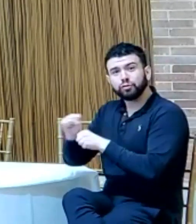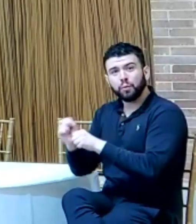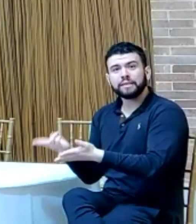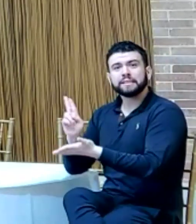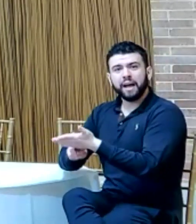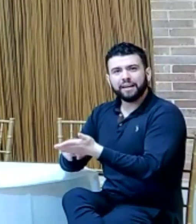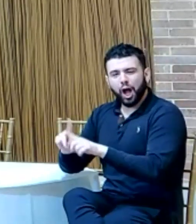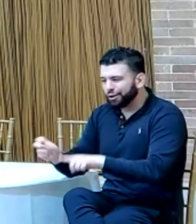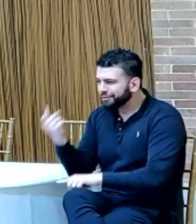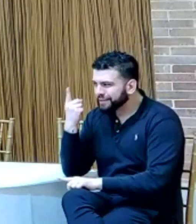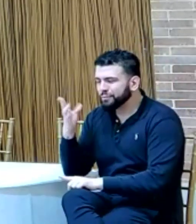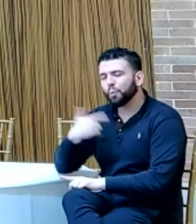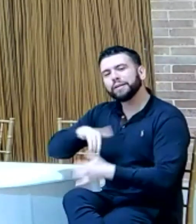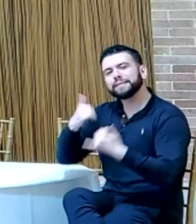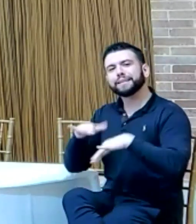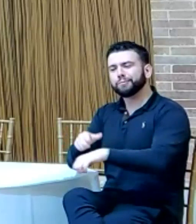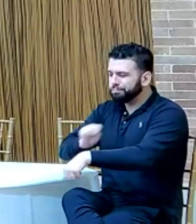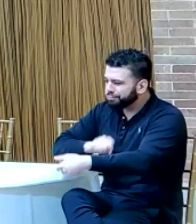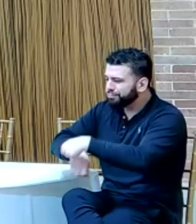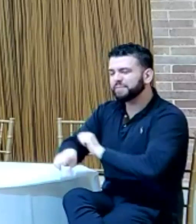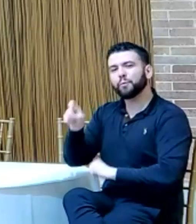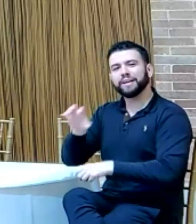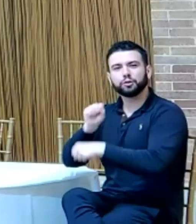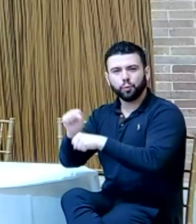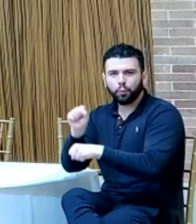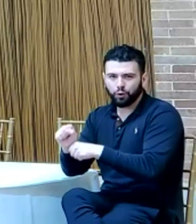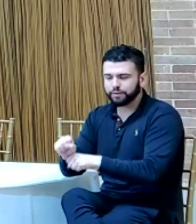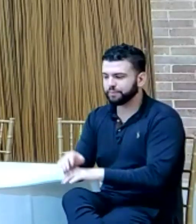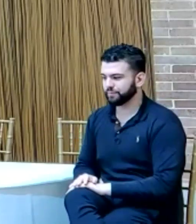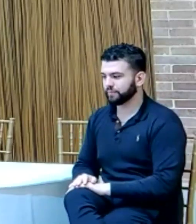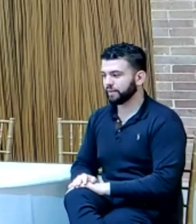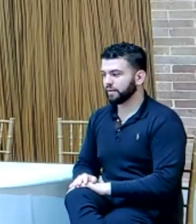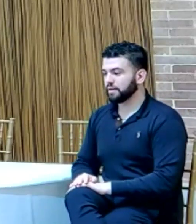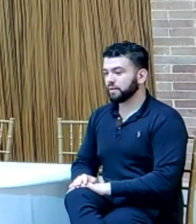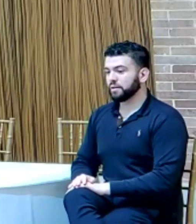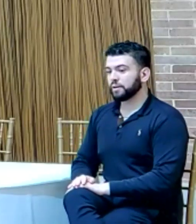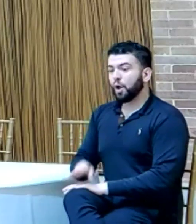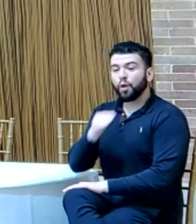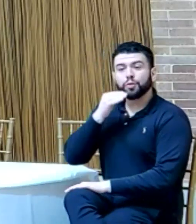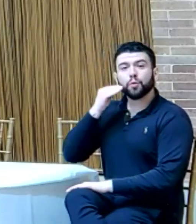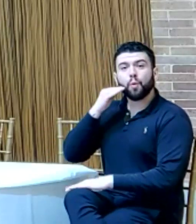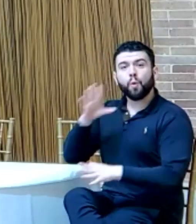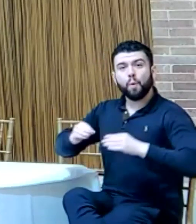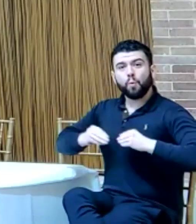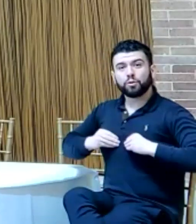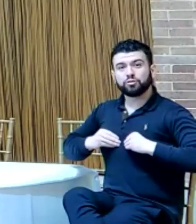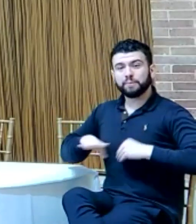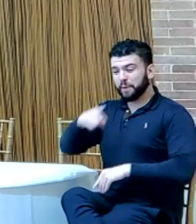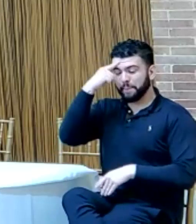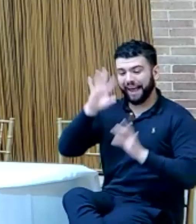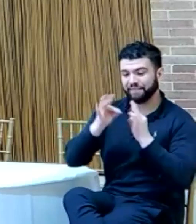work to do right we still got work to do actually the home ownership gap between black and white families